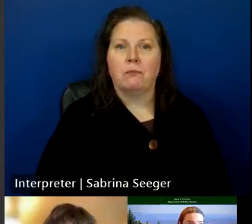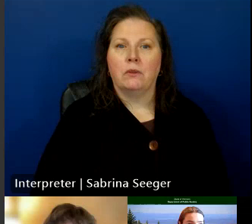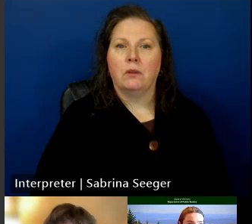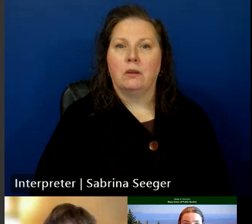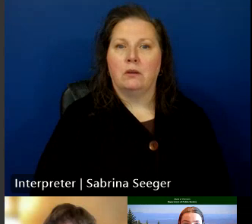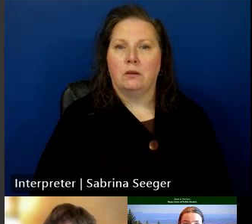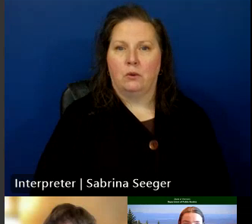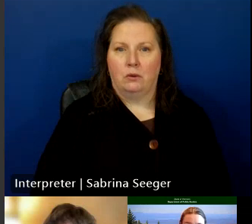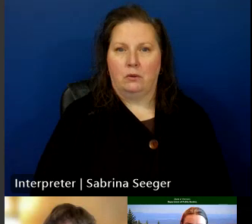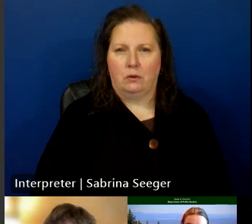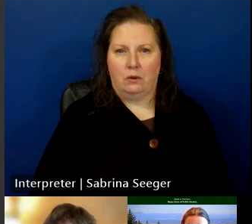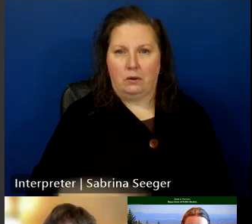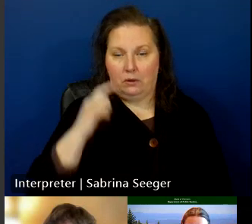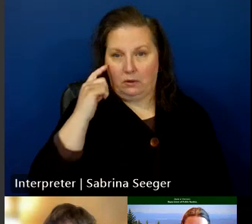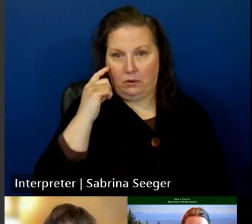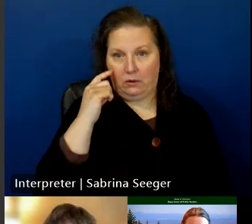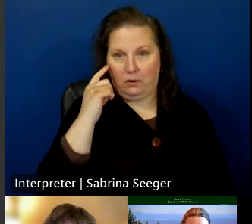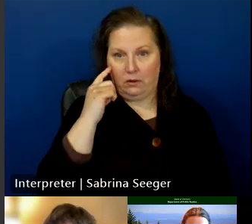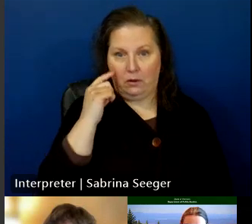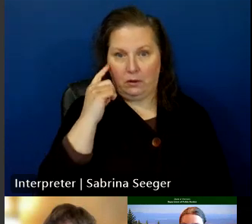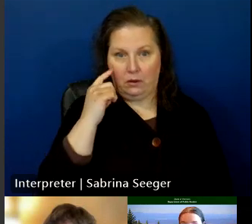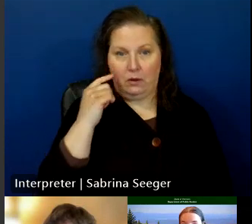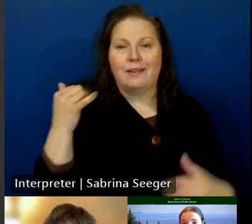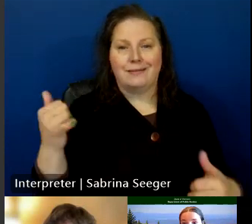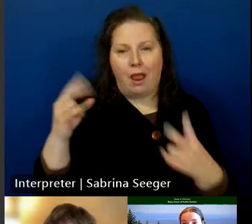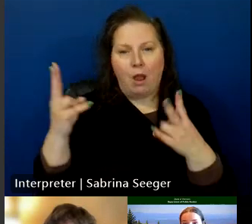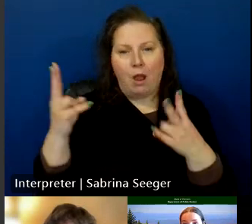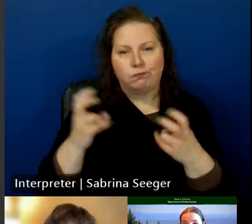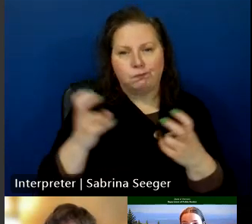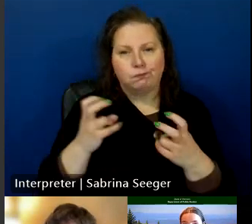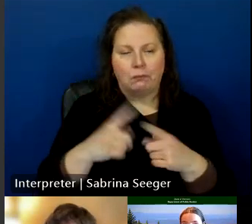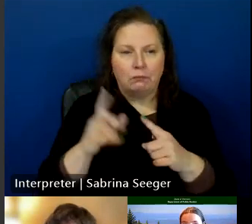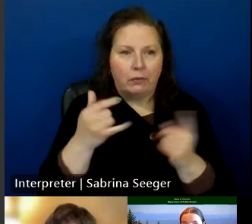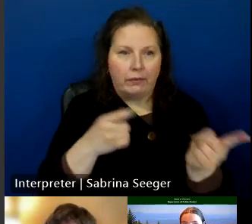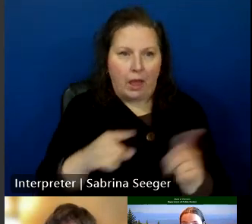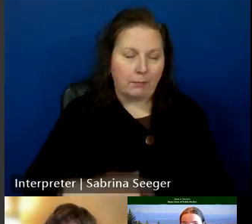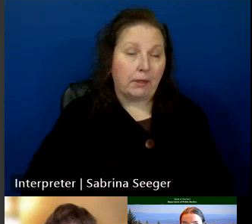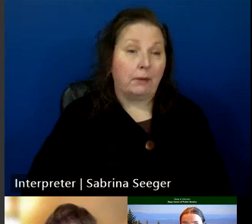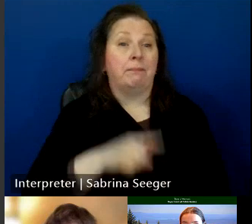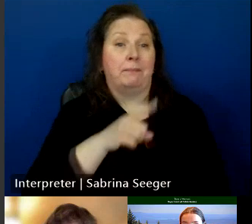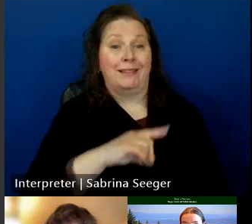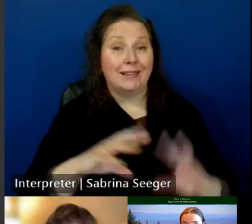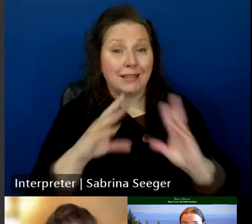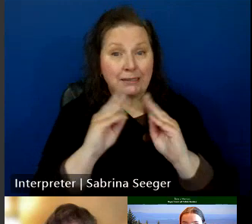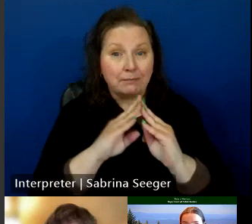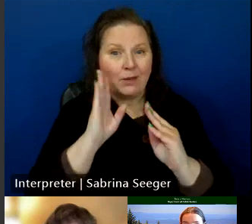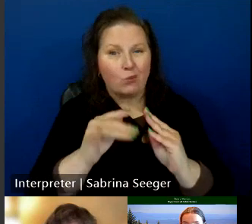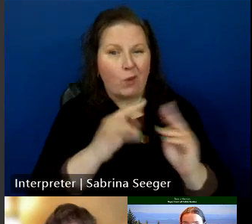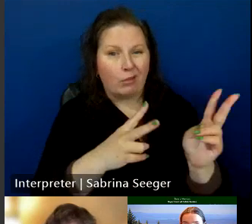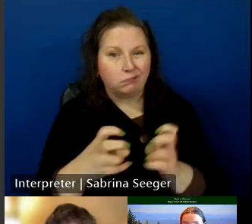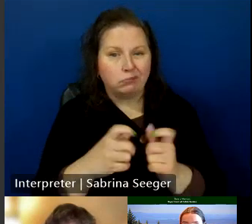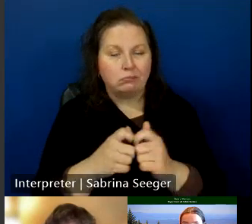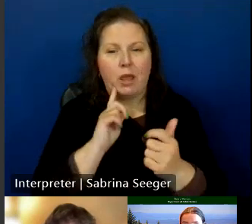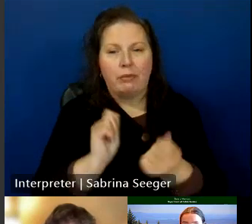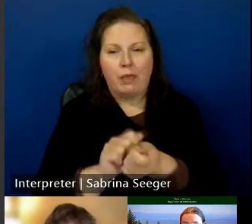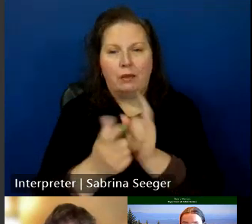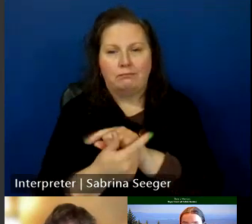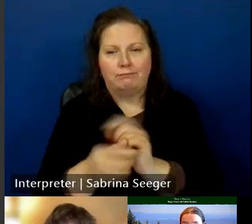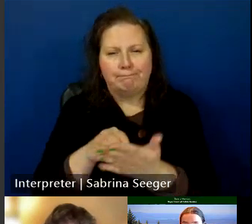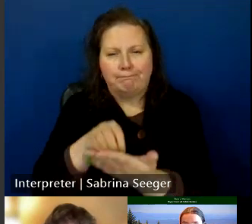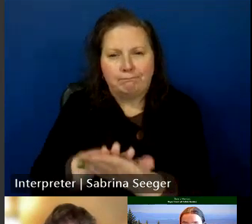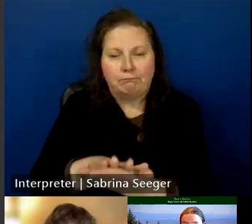You don't get an audio, someone's got it. We are now recording. All right. So this meeting is going to be recorded and transcribed. The